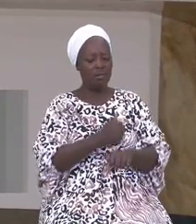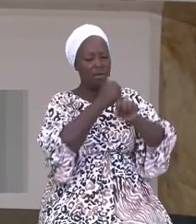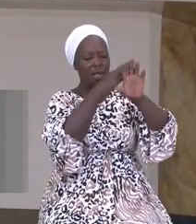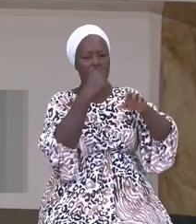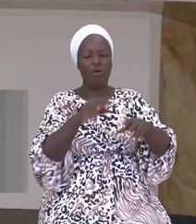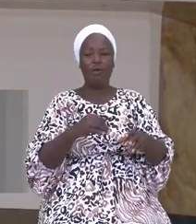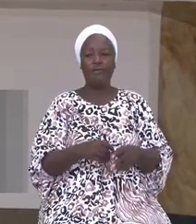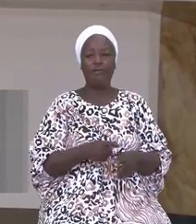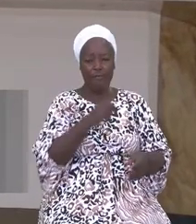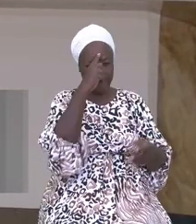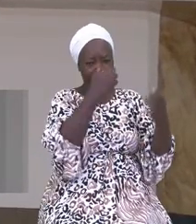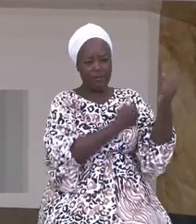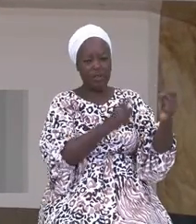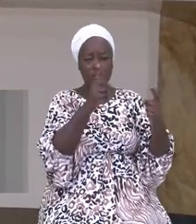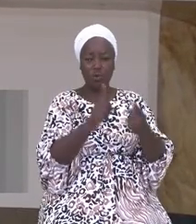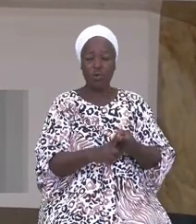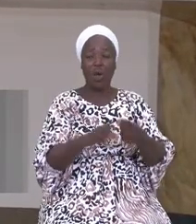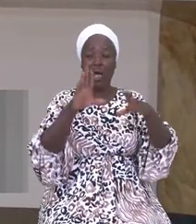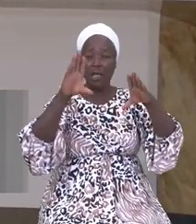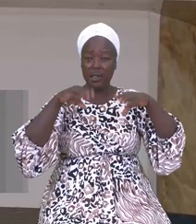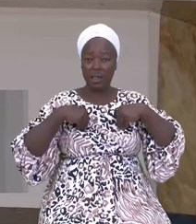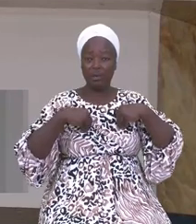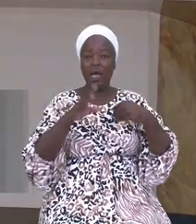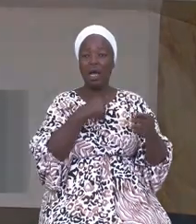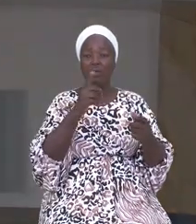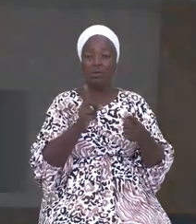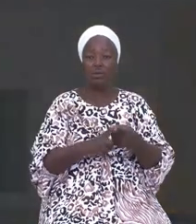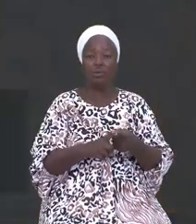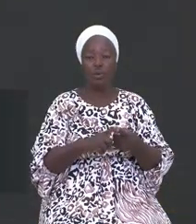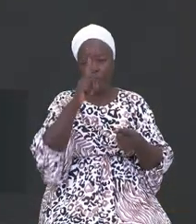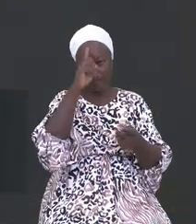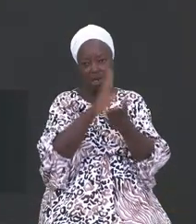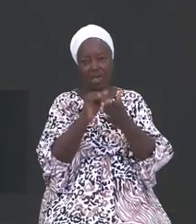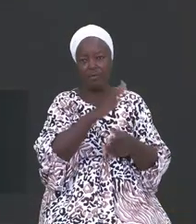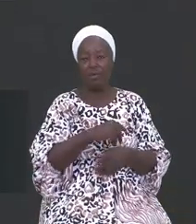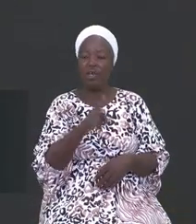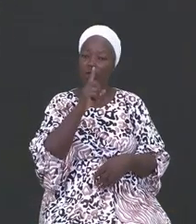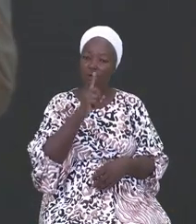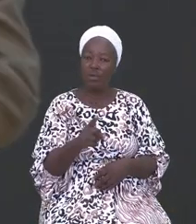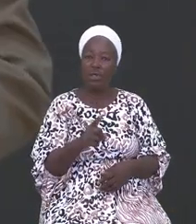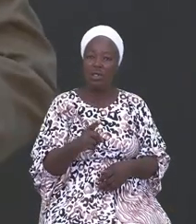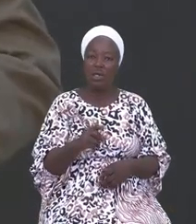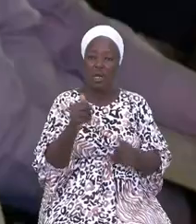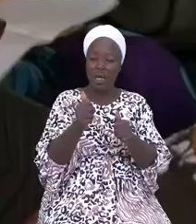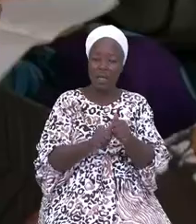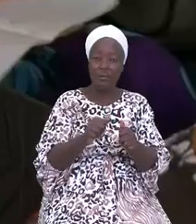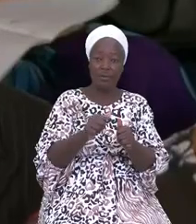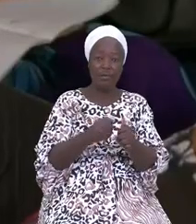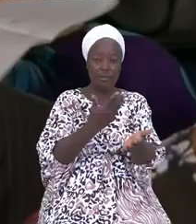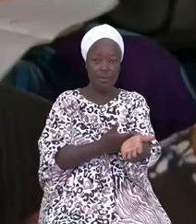to accept and believe a fact. Every morning, the